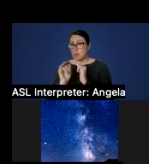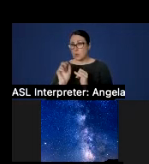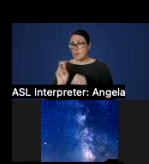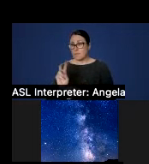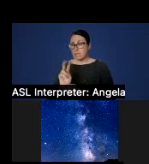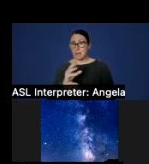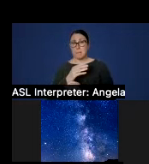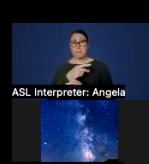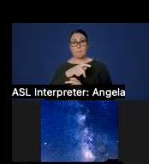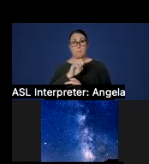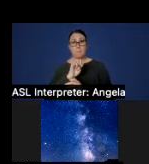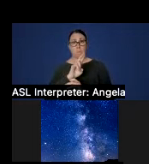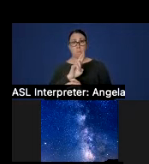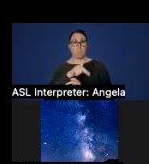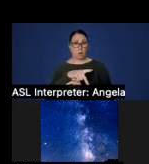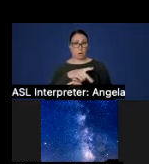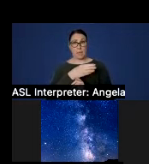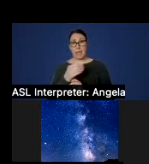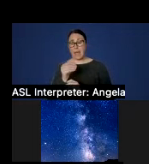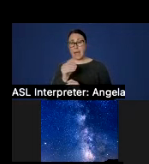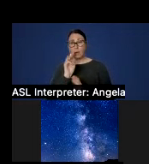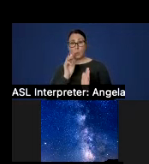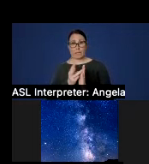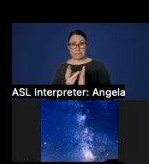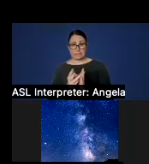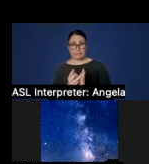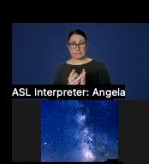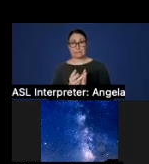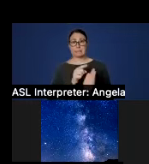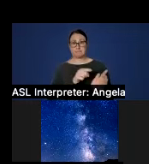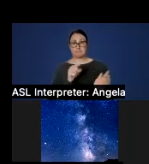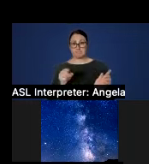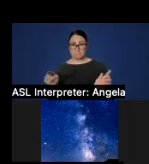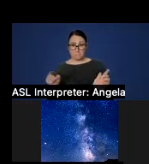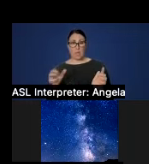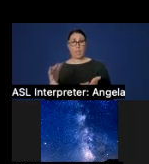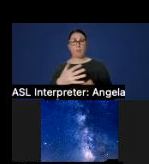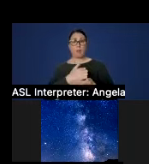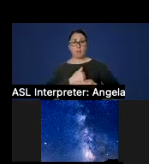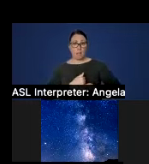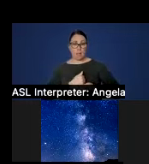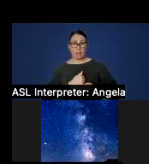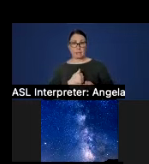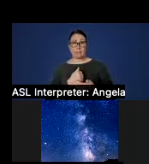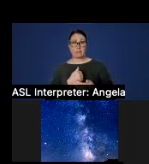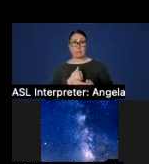and witnesses. It also their responsibility is also to collect and transfer forensic